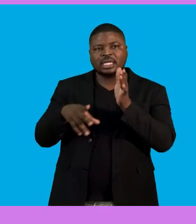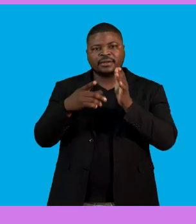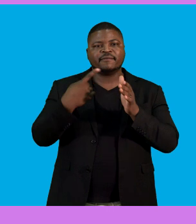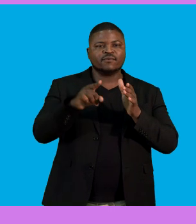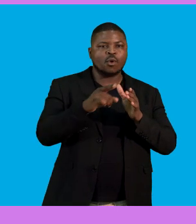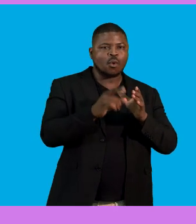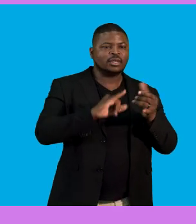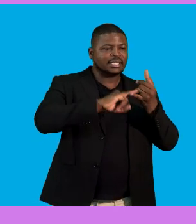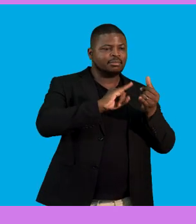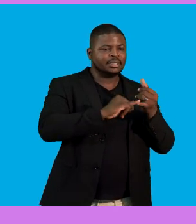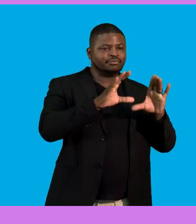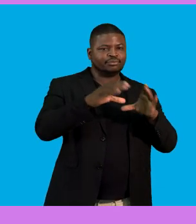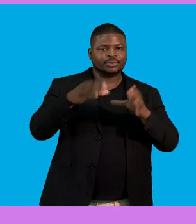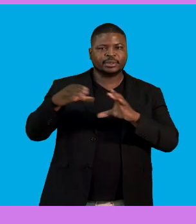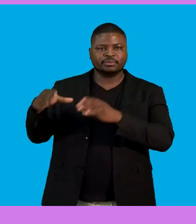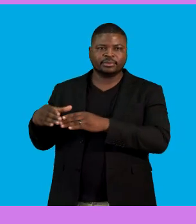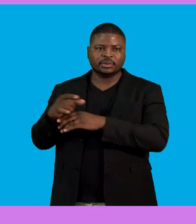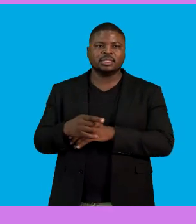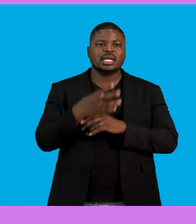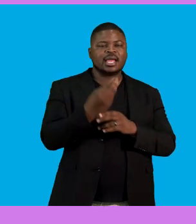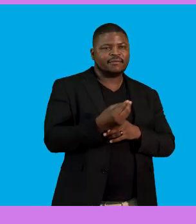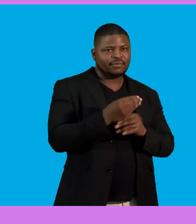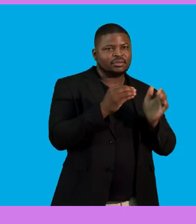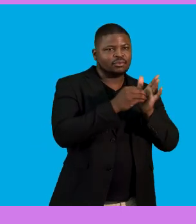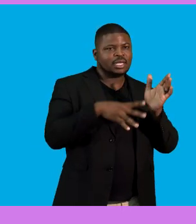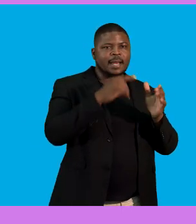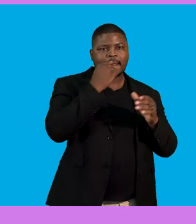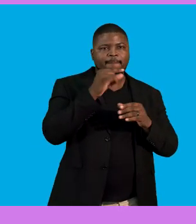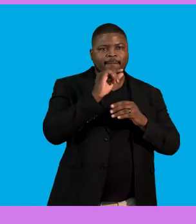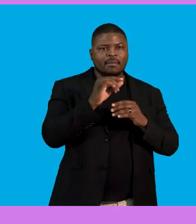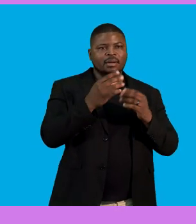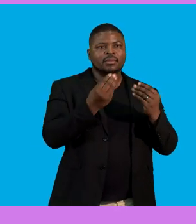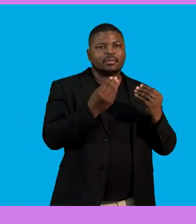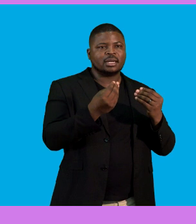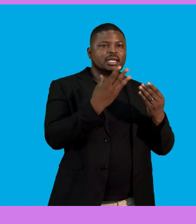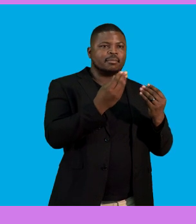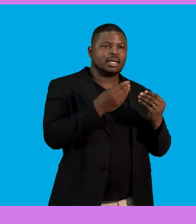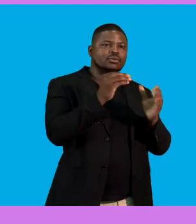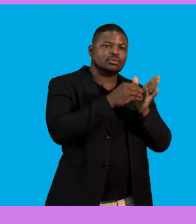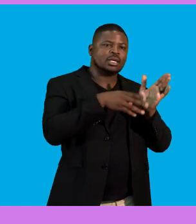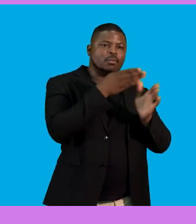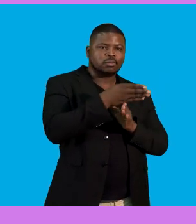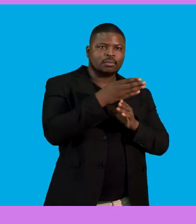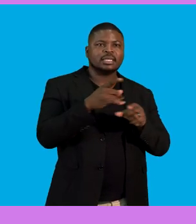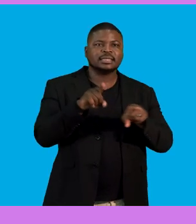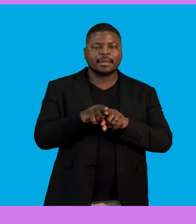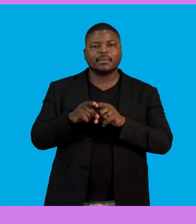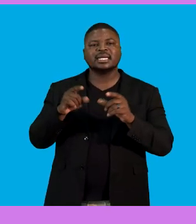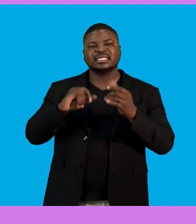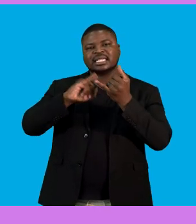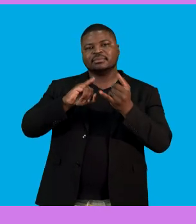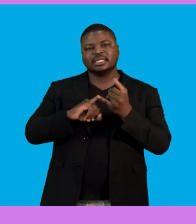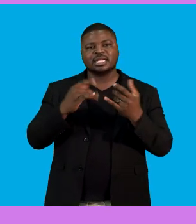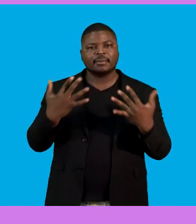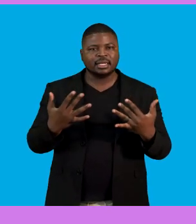per subject. So we're given the number of learners and we're given the different subjects there. And this is for the grade 10 learners.